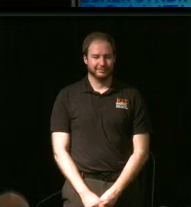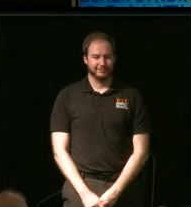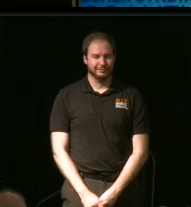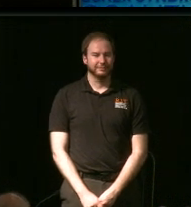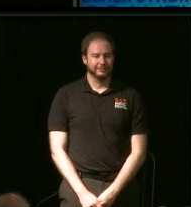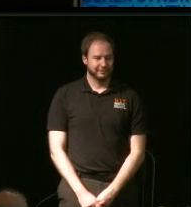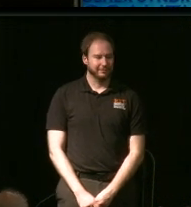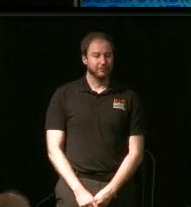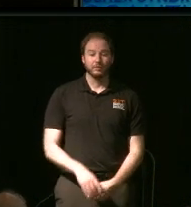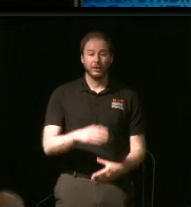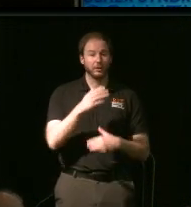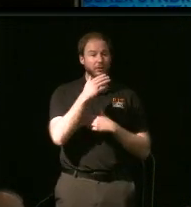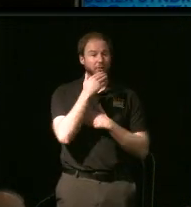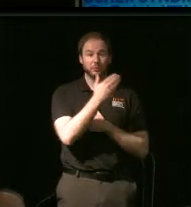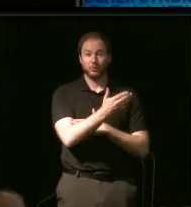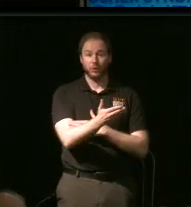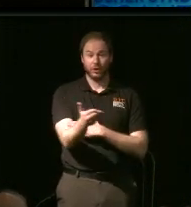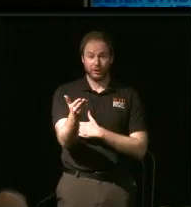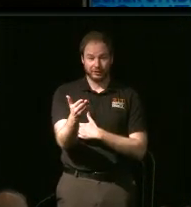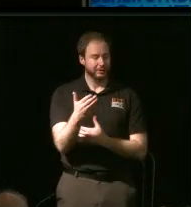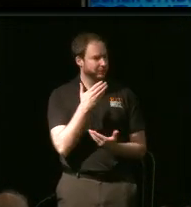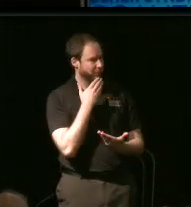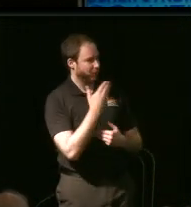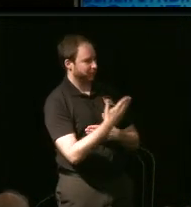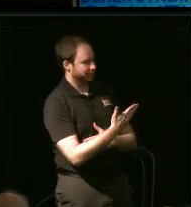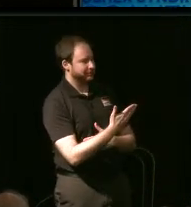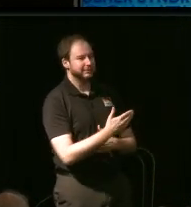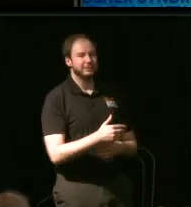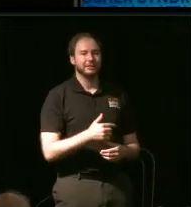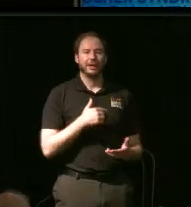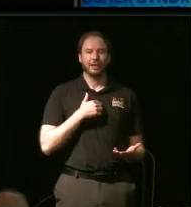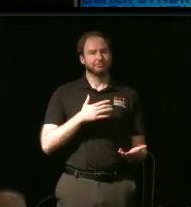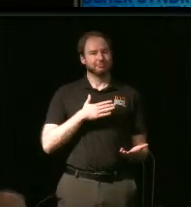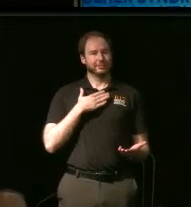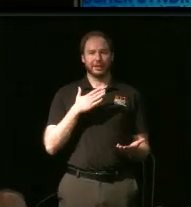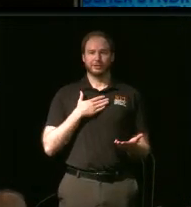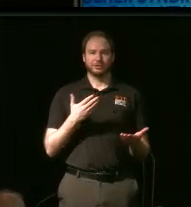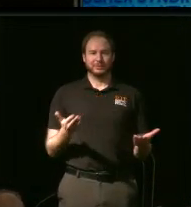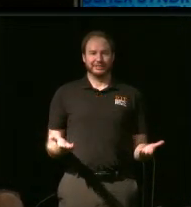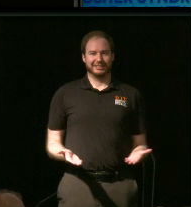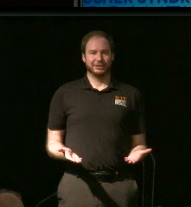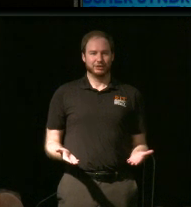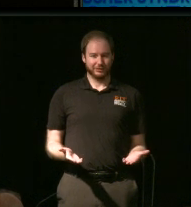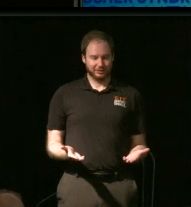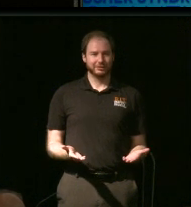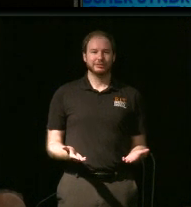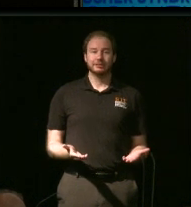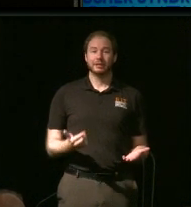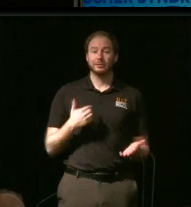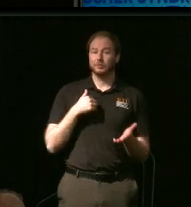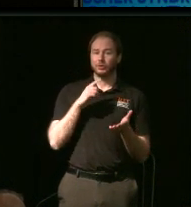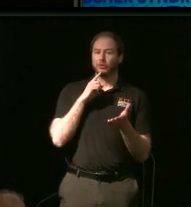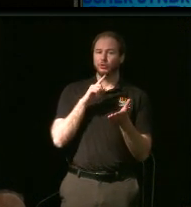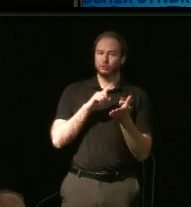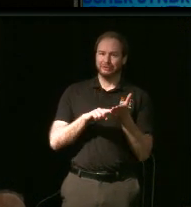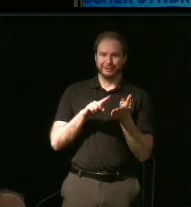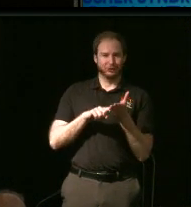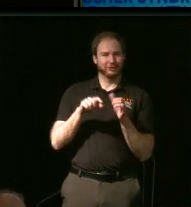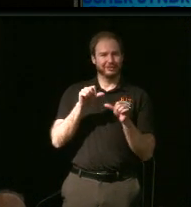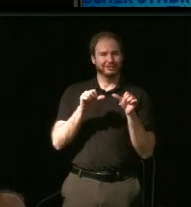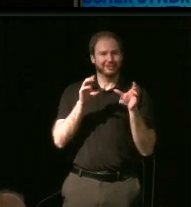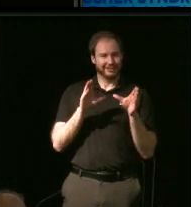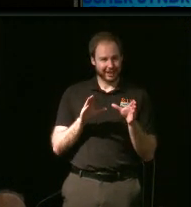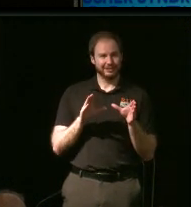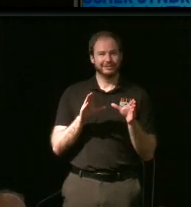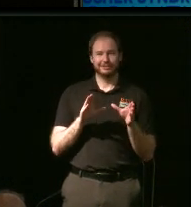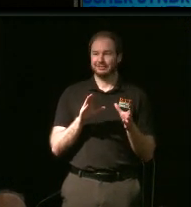Good morning. It's such a pleasure to be here. As a research scientist, this